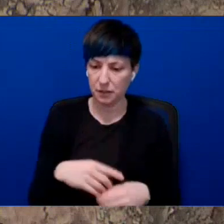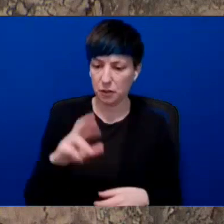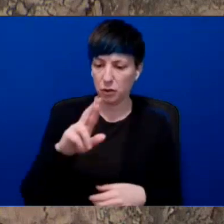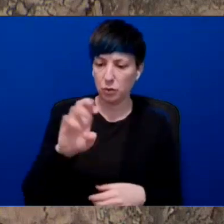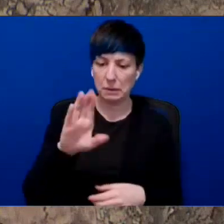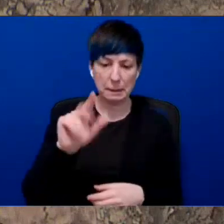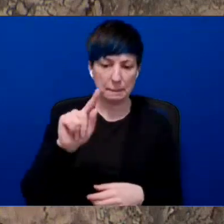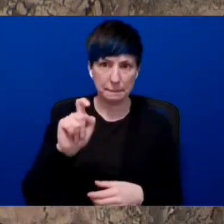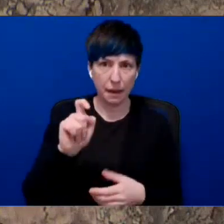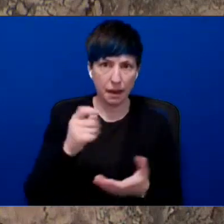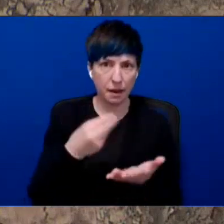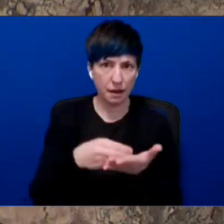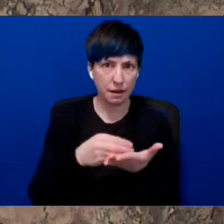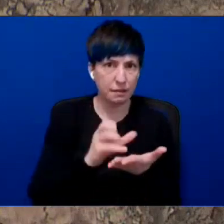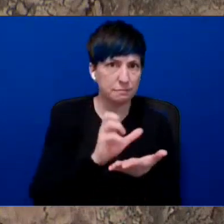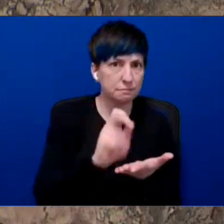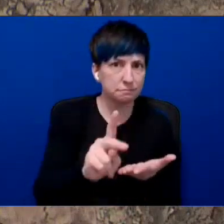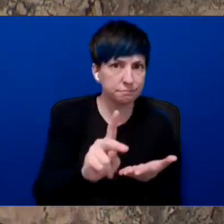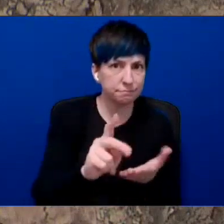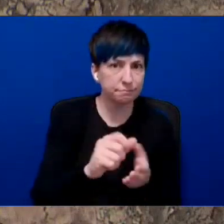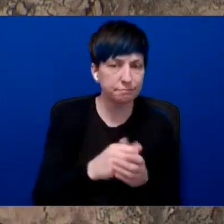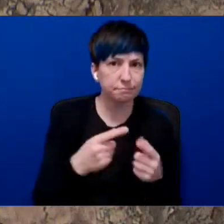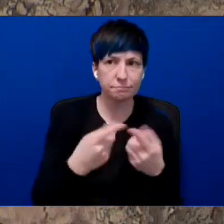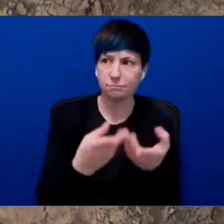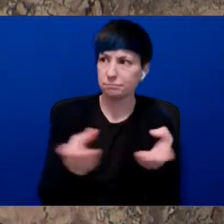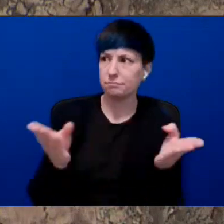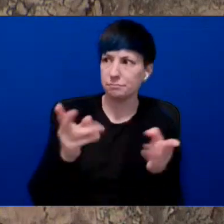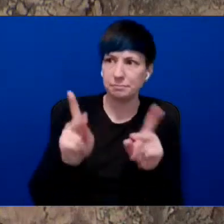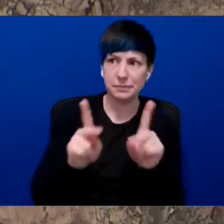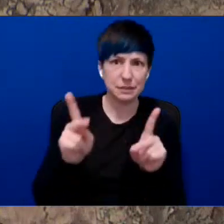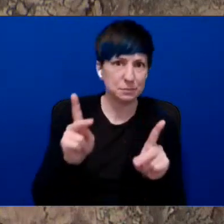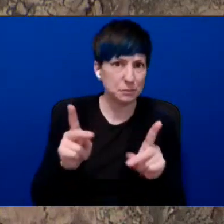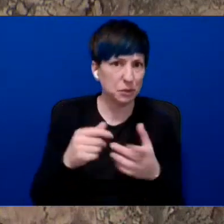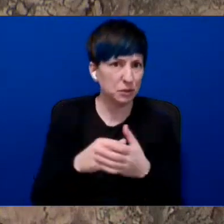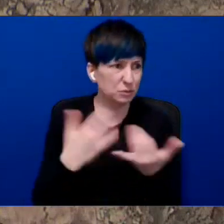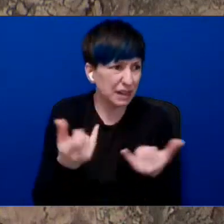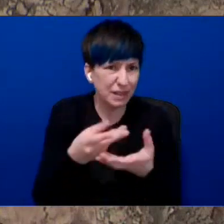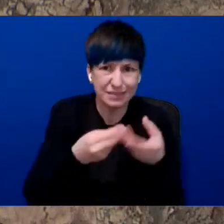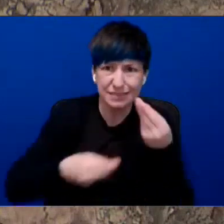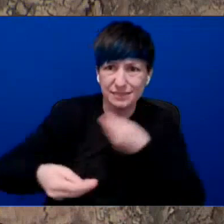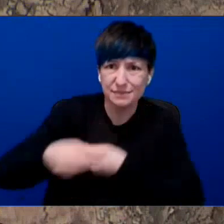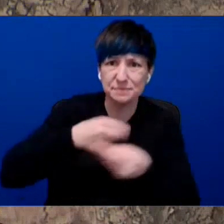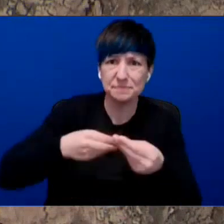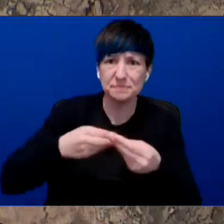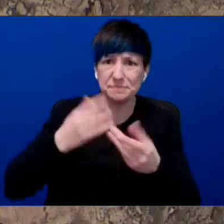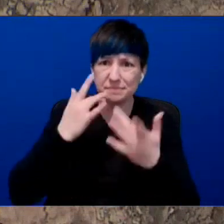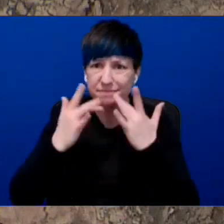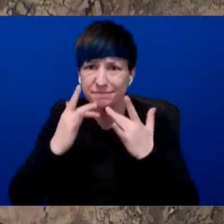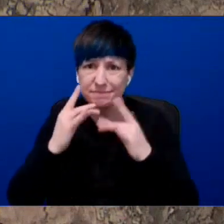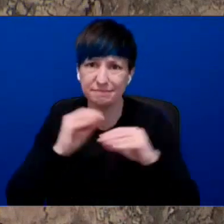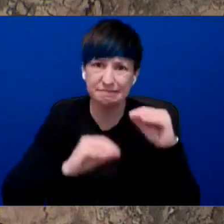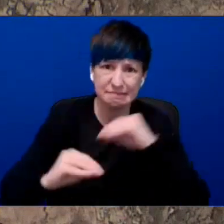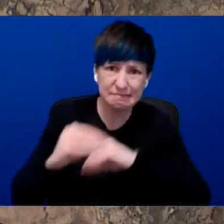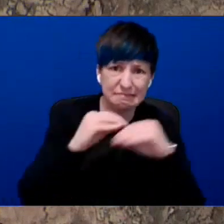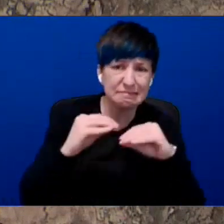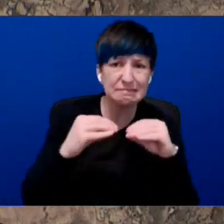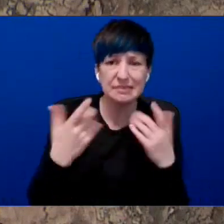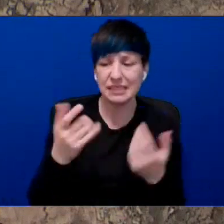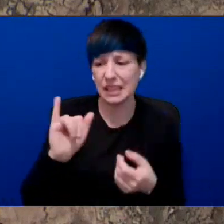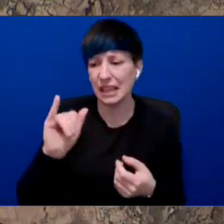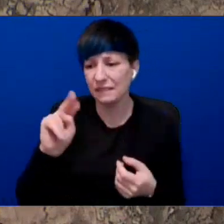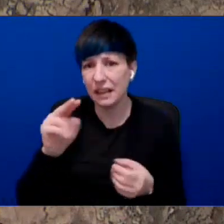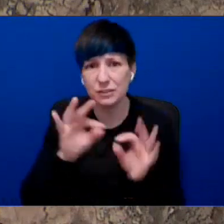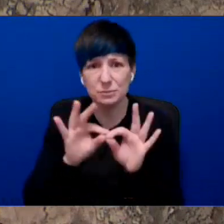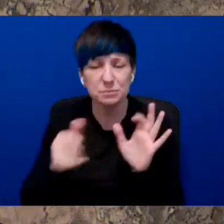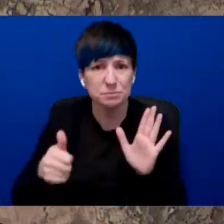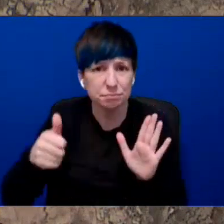facing the cost of inflation and high interest rates, the high cost of housing, the high cost of childcare, all of the things